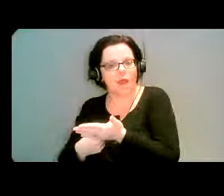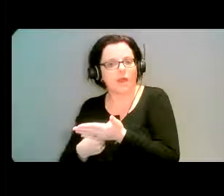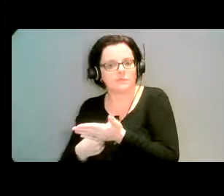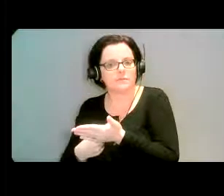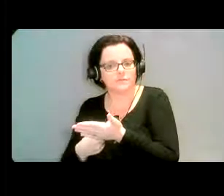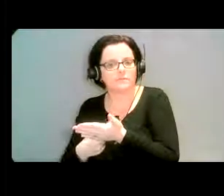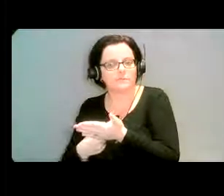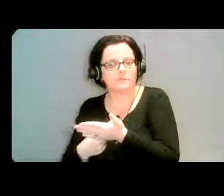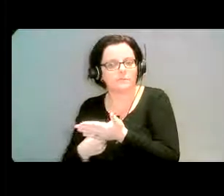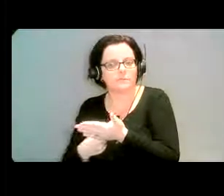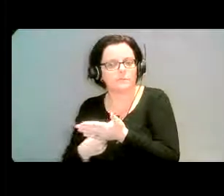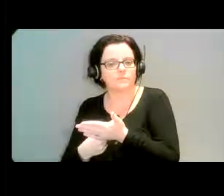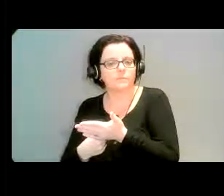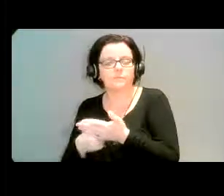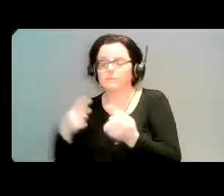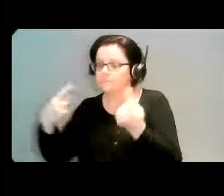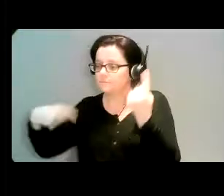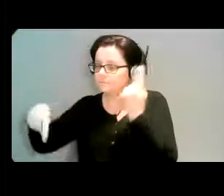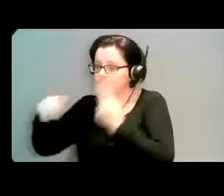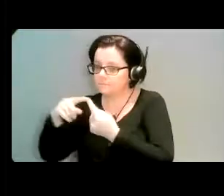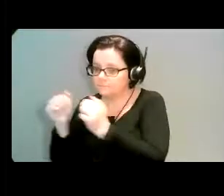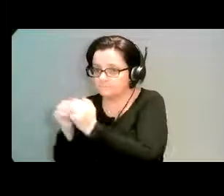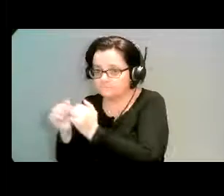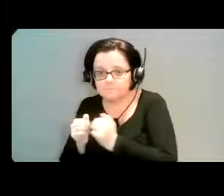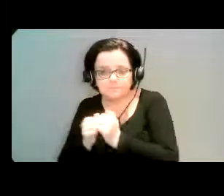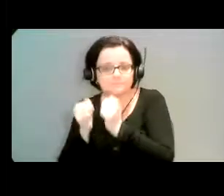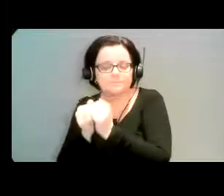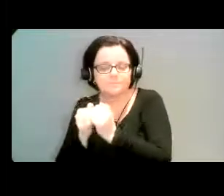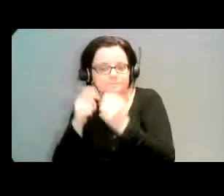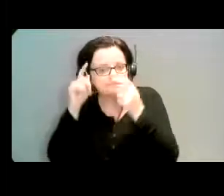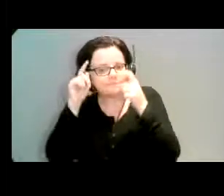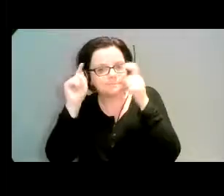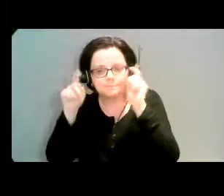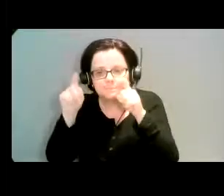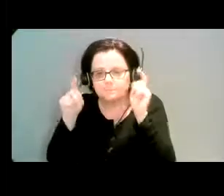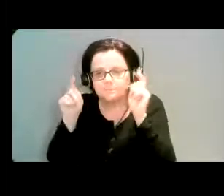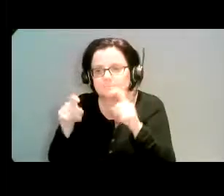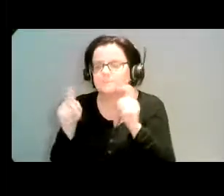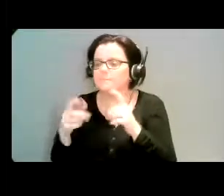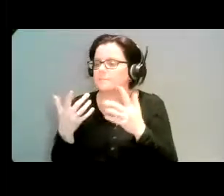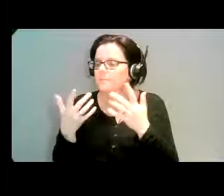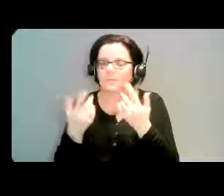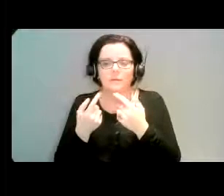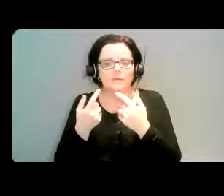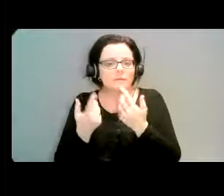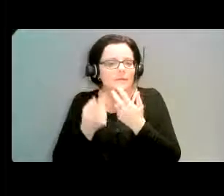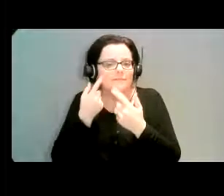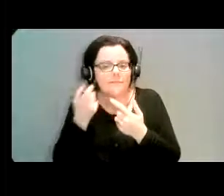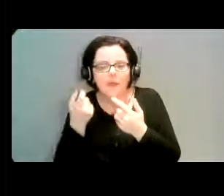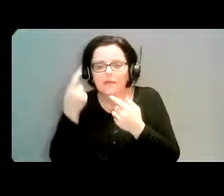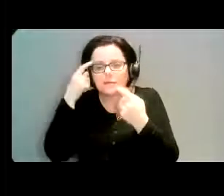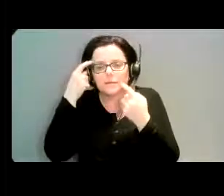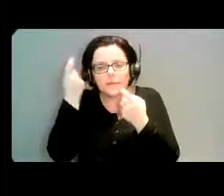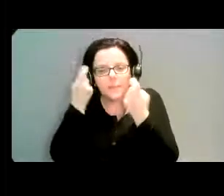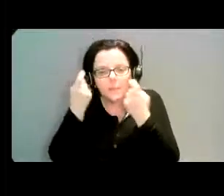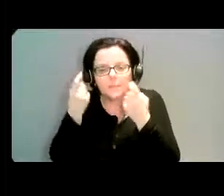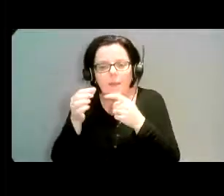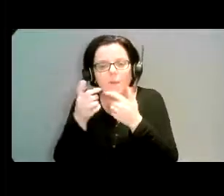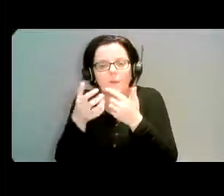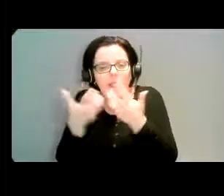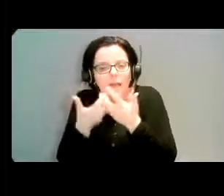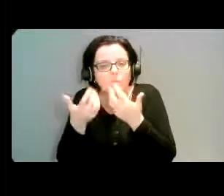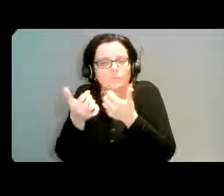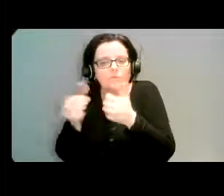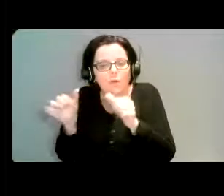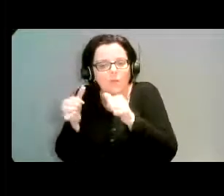And we'll try to kind of innovate, come up with different solutions to do that. It's